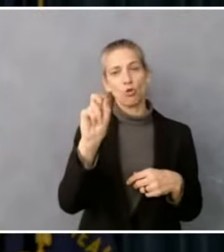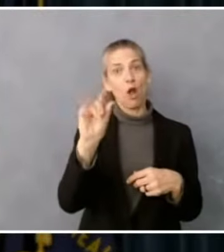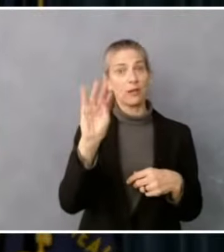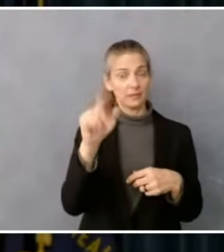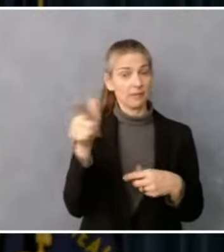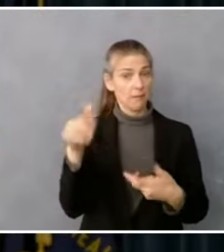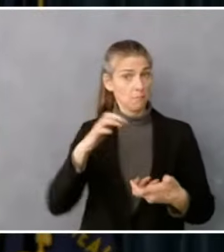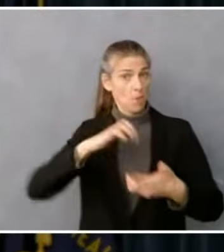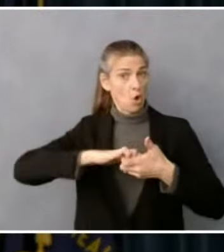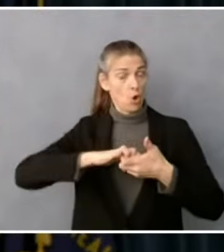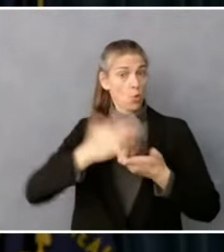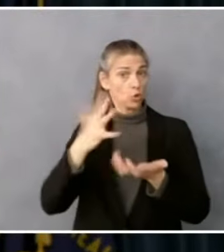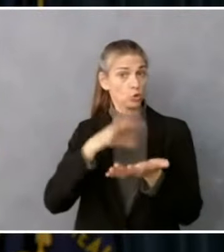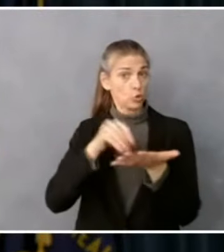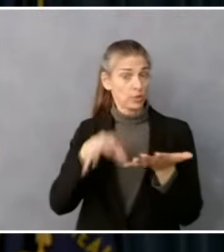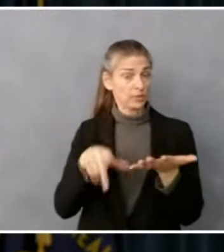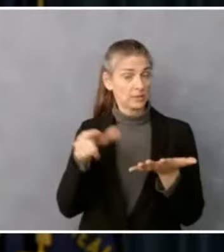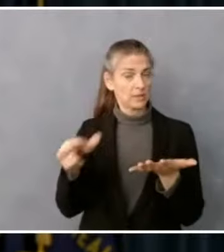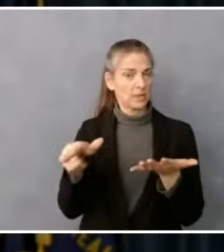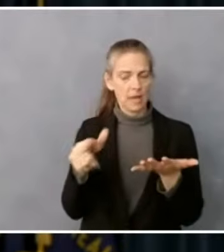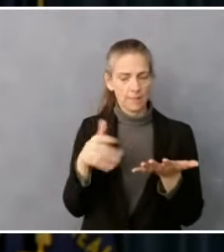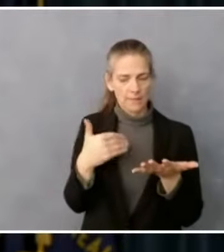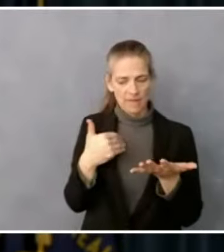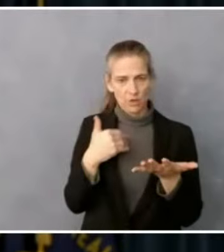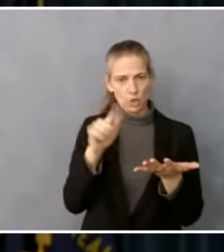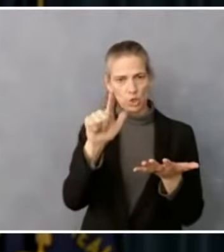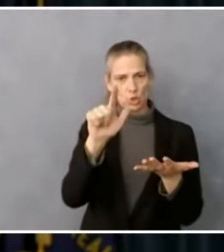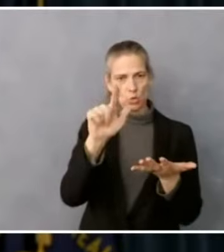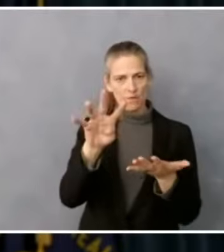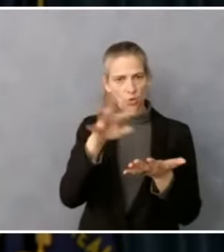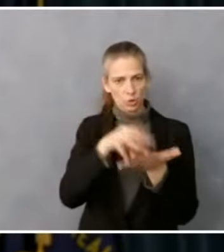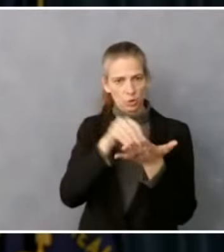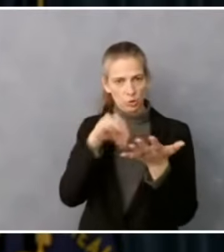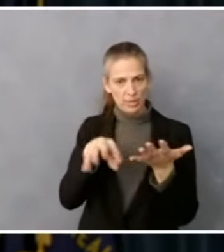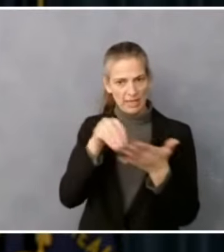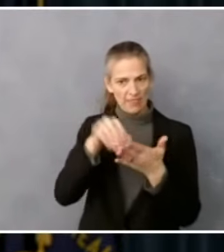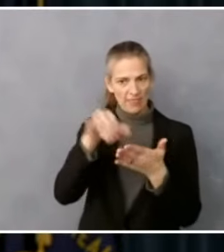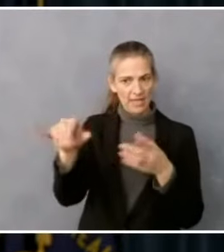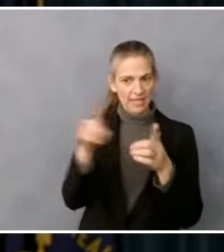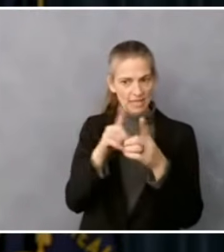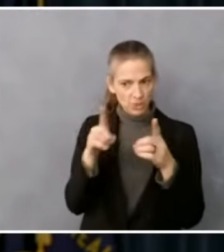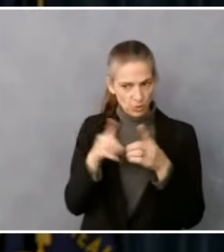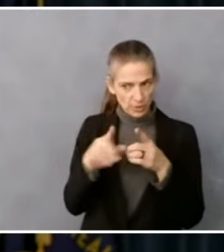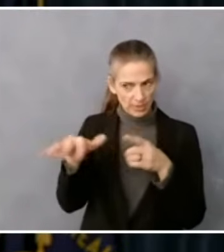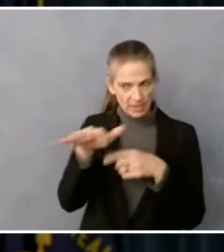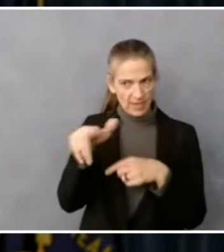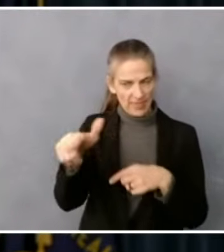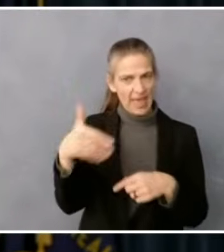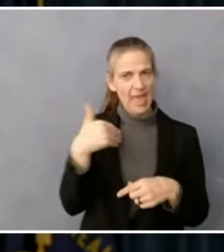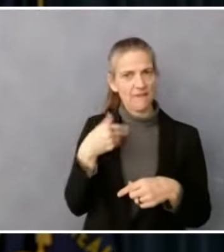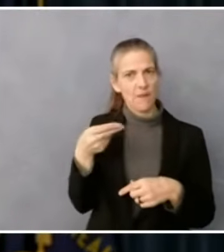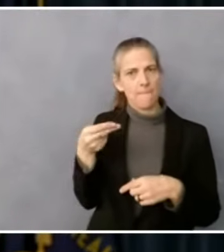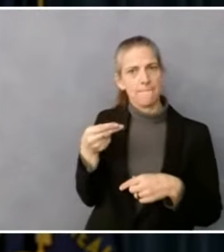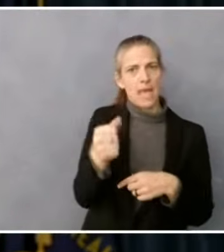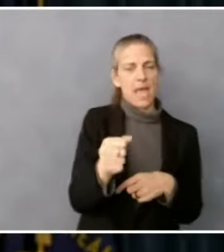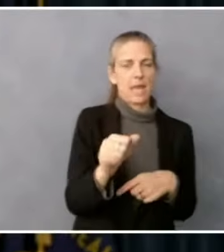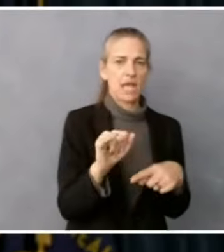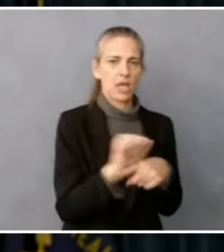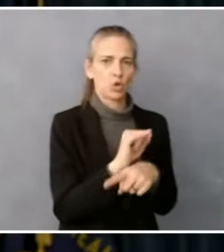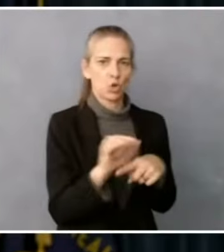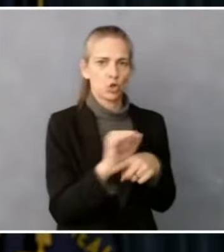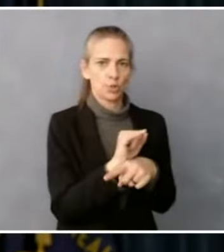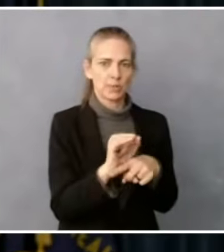students get you have 24 students in that district that have paid internships in their senior